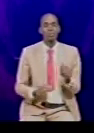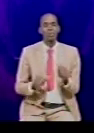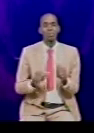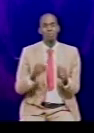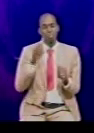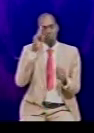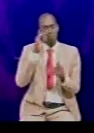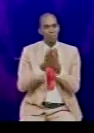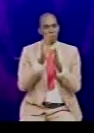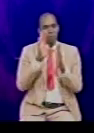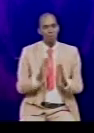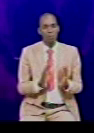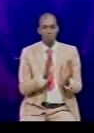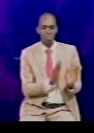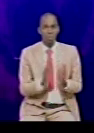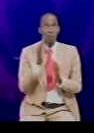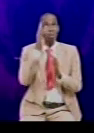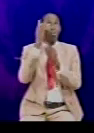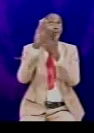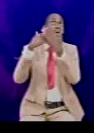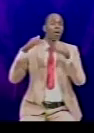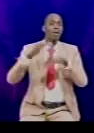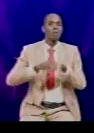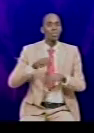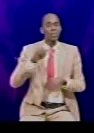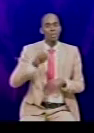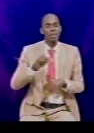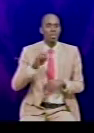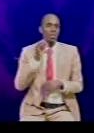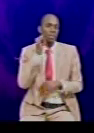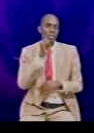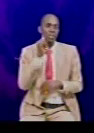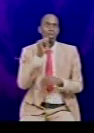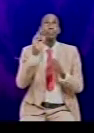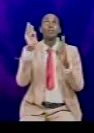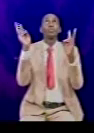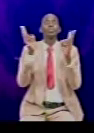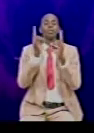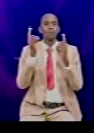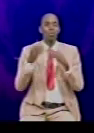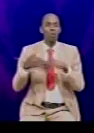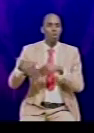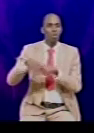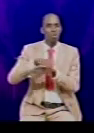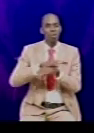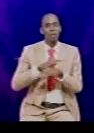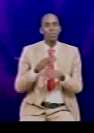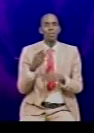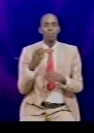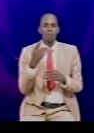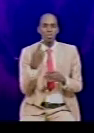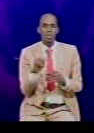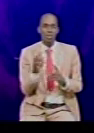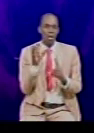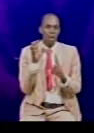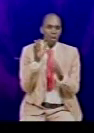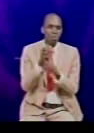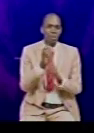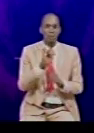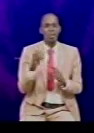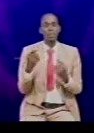saints, we live daily victory, in daily victory over besetting sins